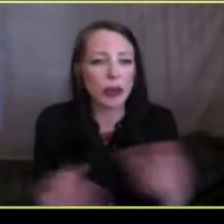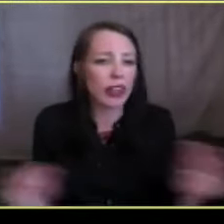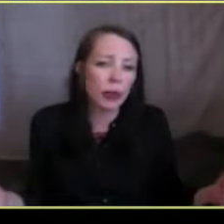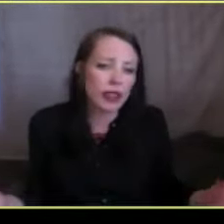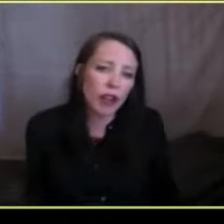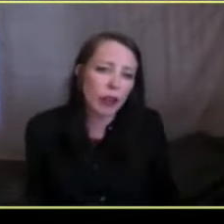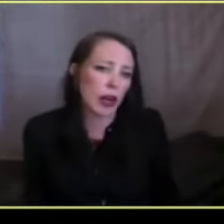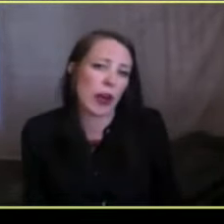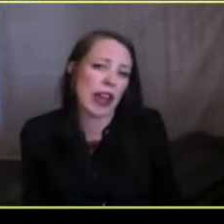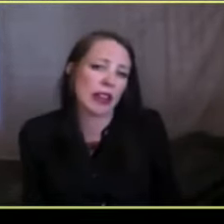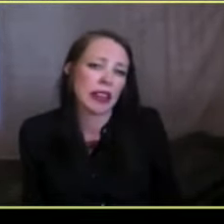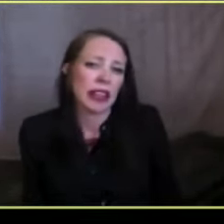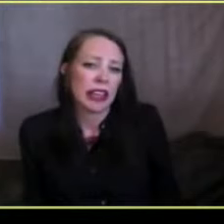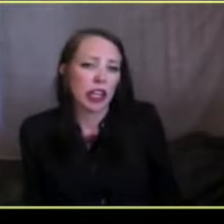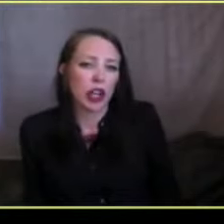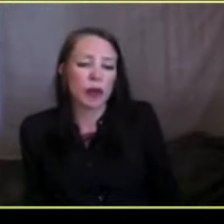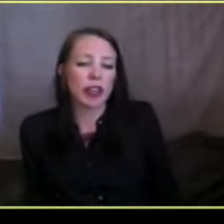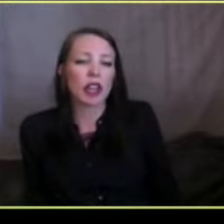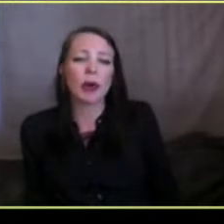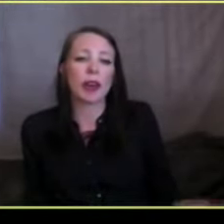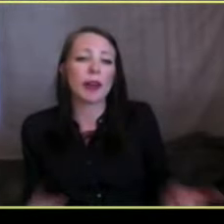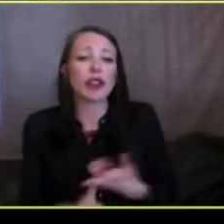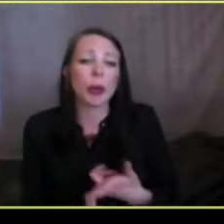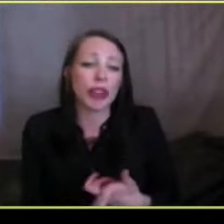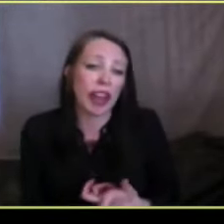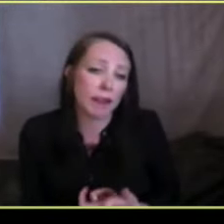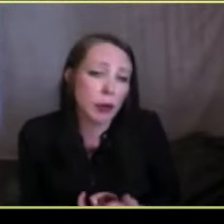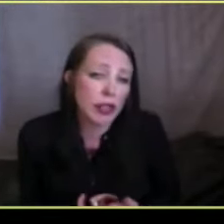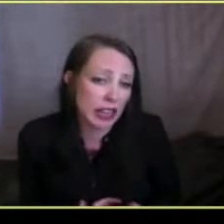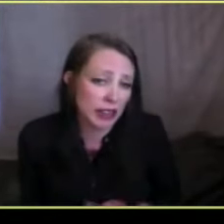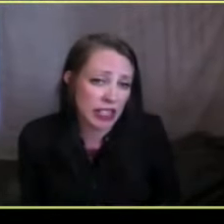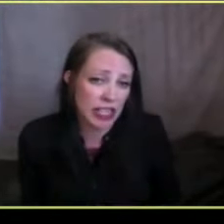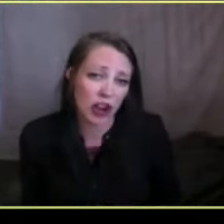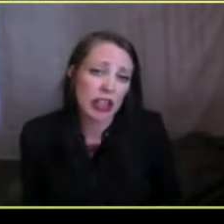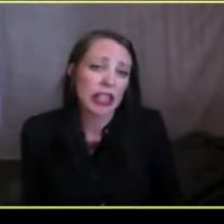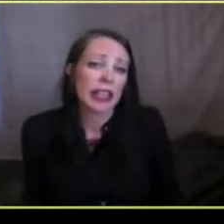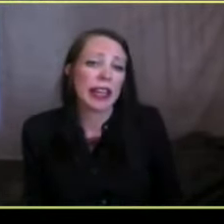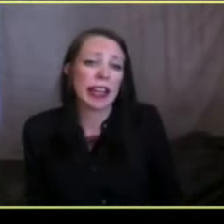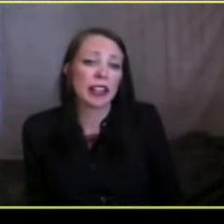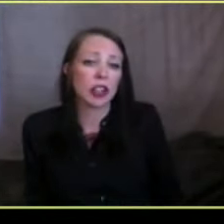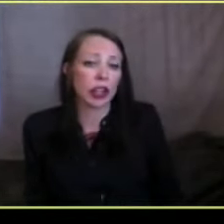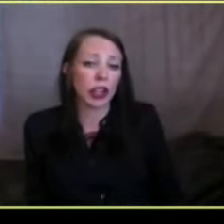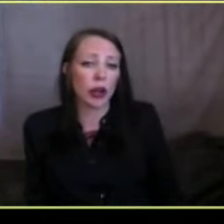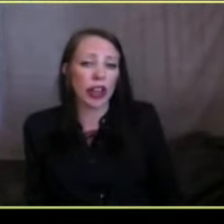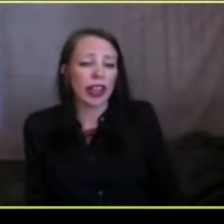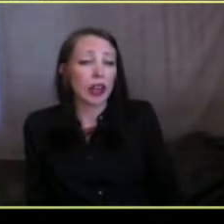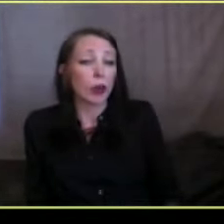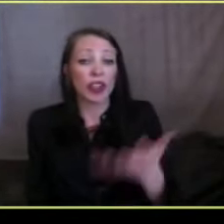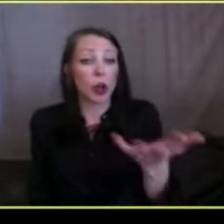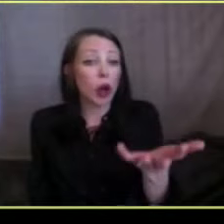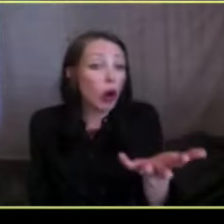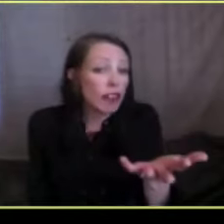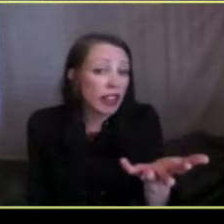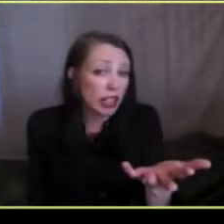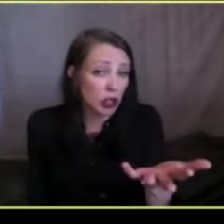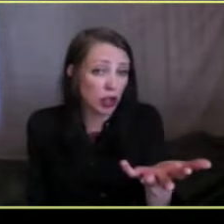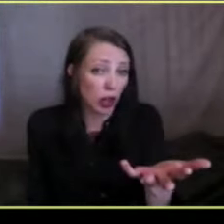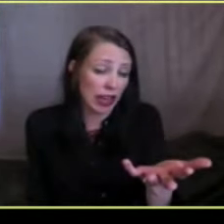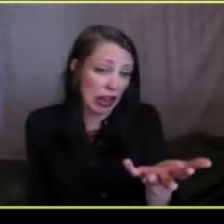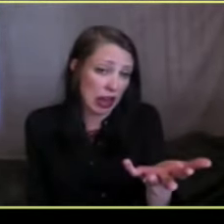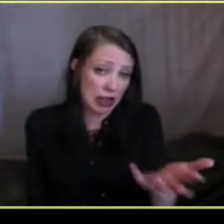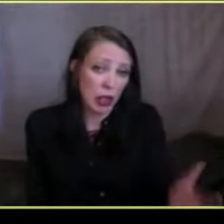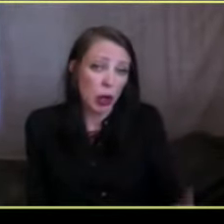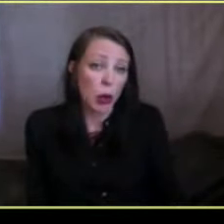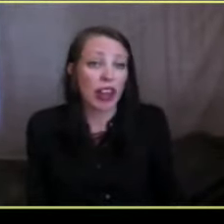supervisor. We can get it resolved right away, you know, and because we want to make sure that we have got food safety here. And so, you know, like with this whole COVID issue